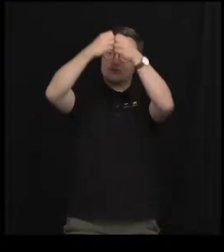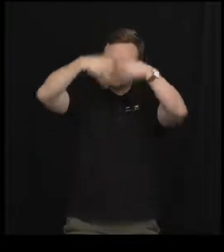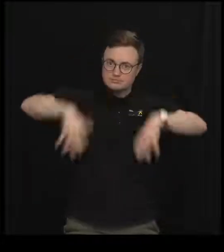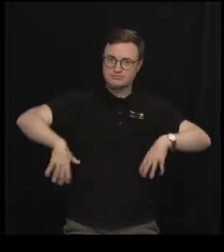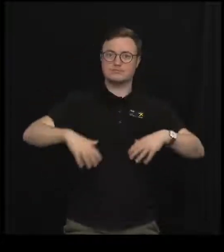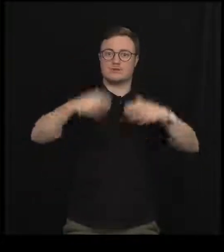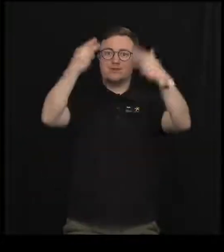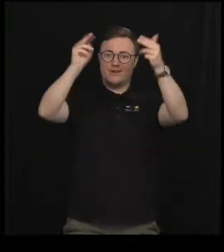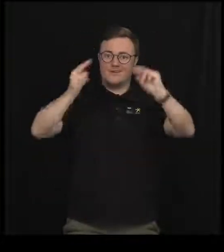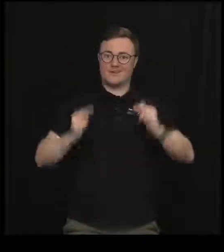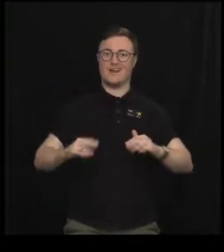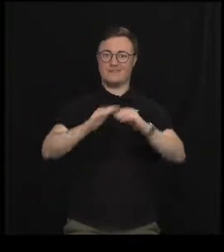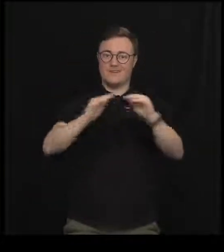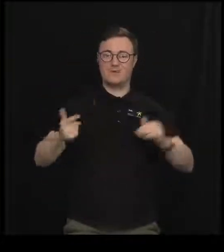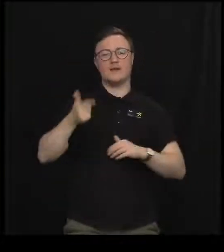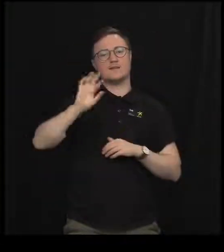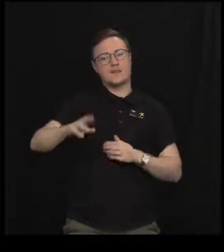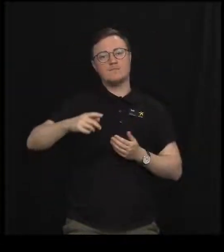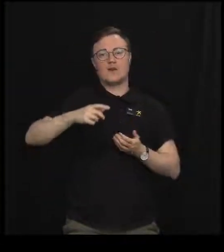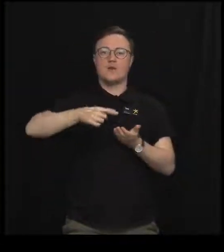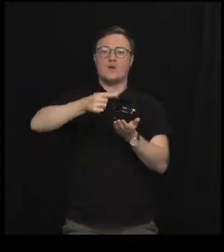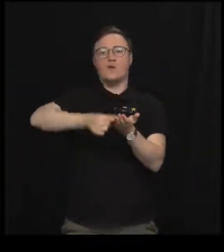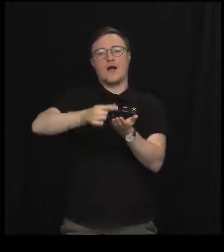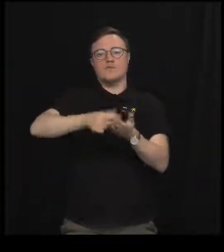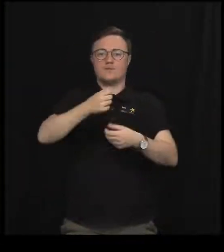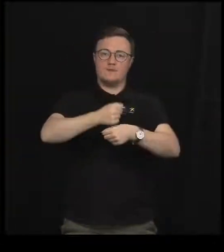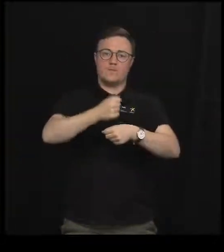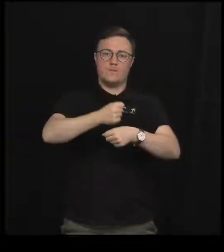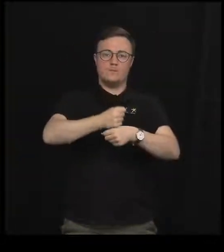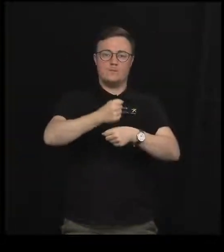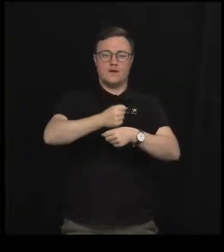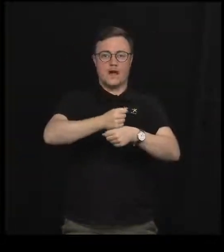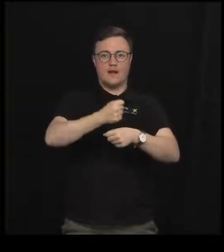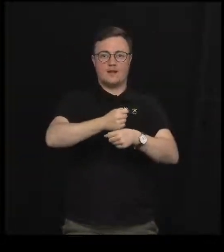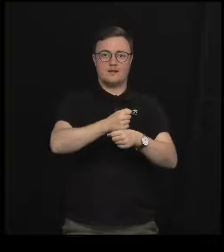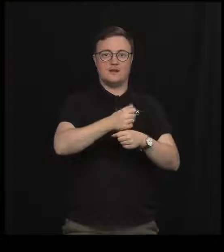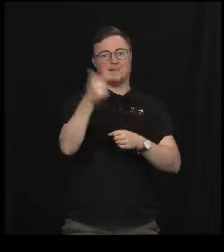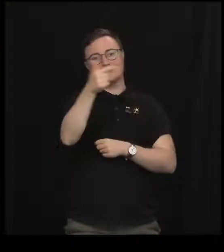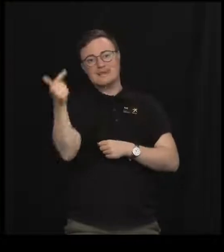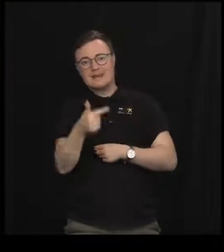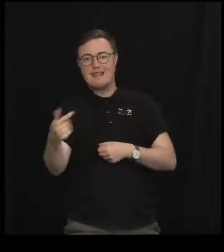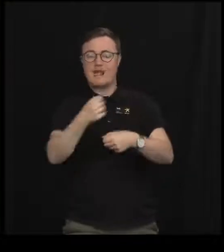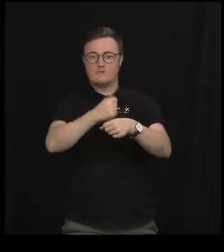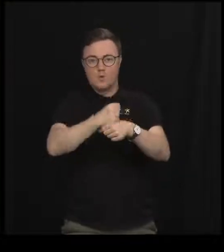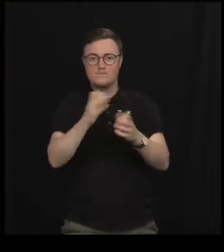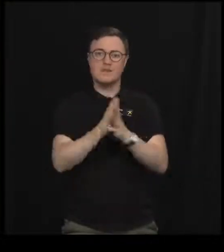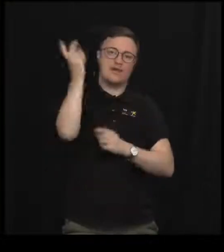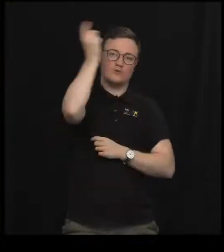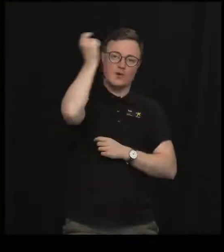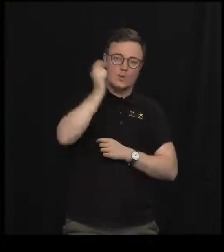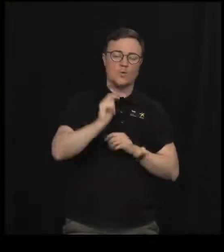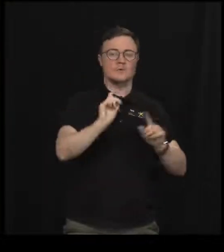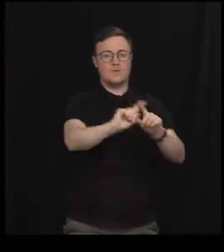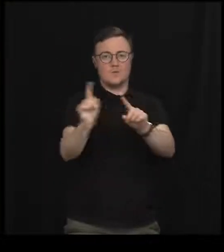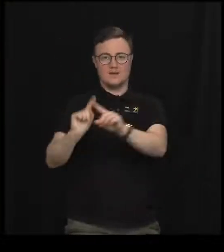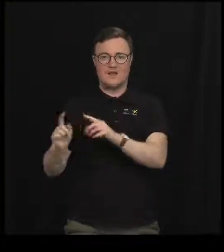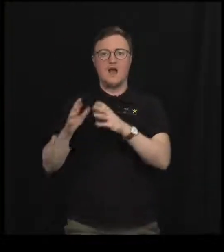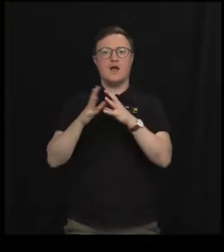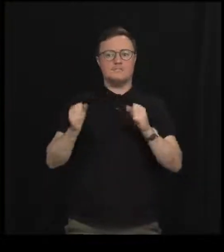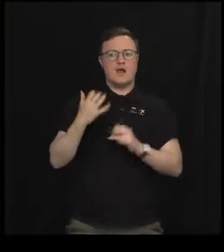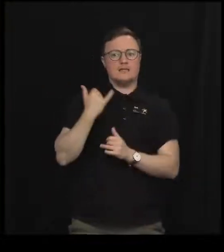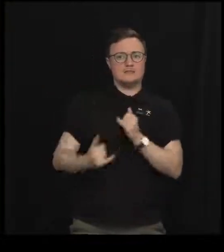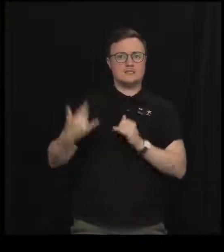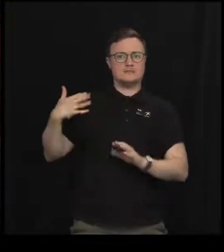so Uganda is working on an innovation around healthcare, and so is Tanzania, but across the last 2 years, the impact on children seems to be better